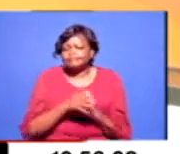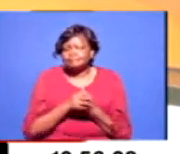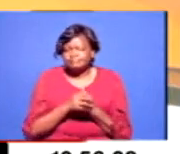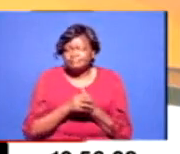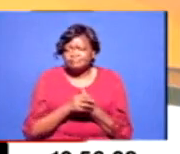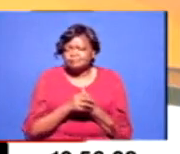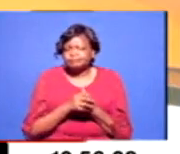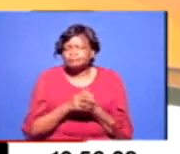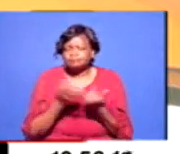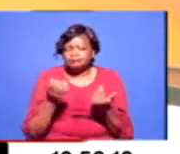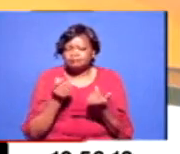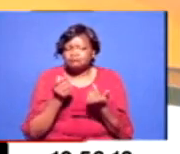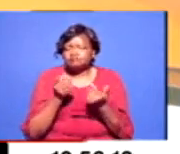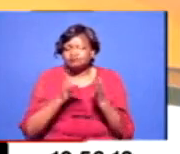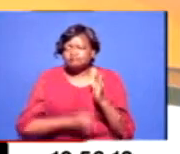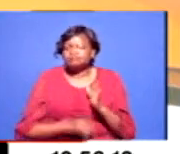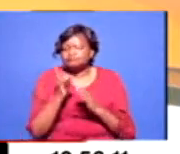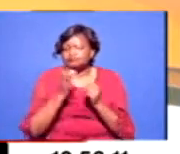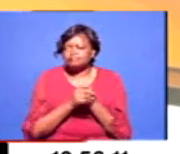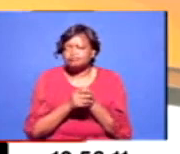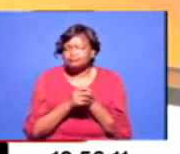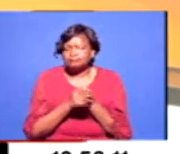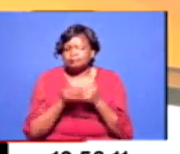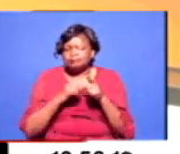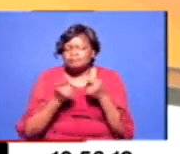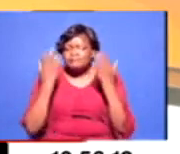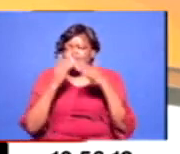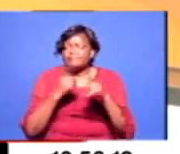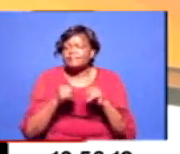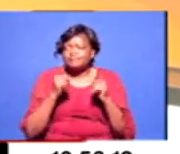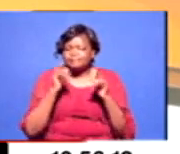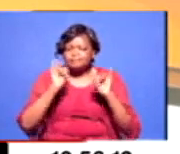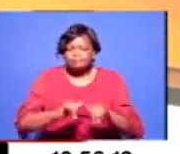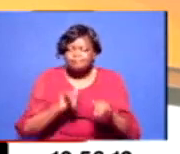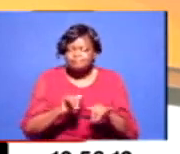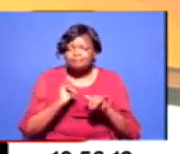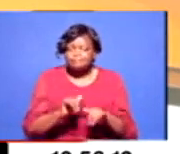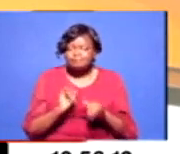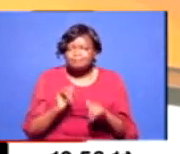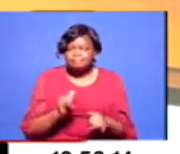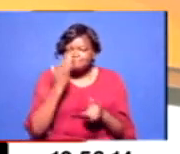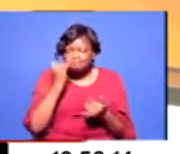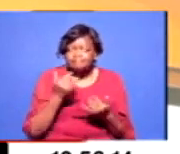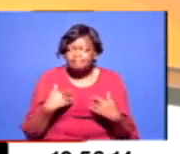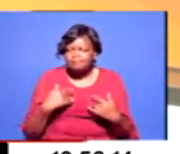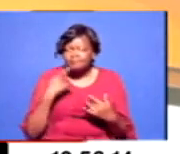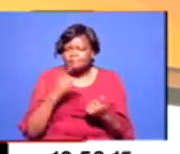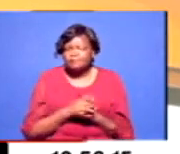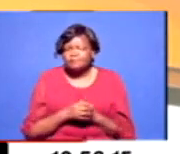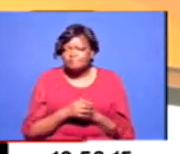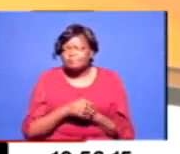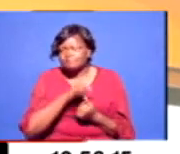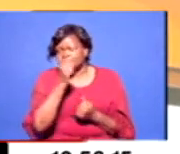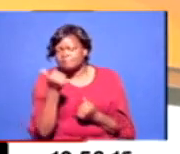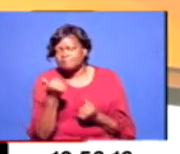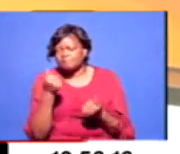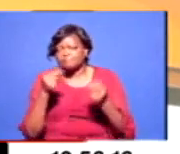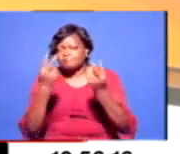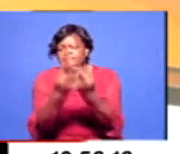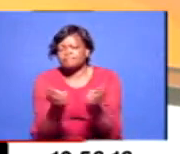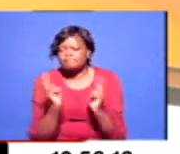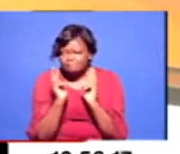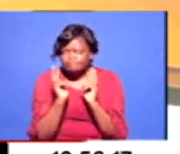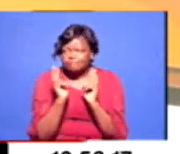growth and development. That's where we wrap it up. But don't go away. We are coming in with another panel of